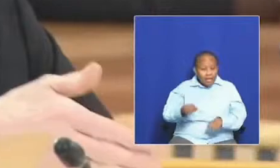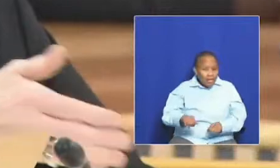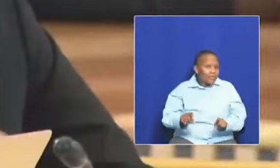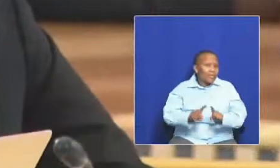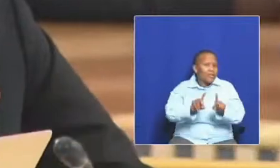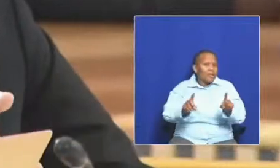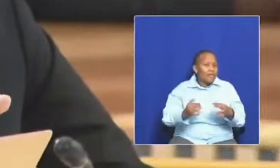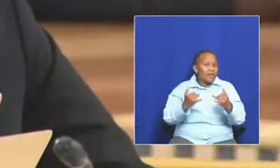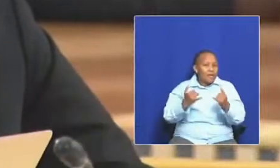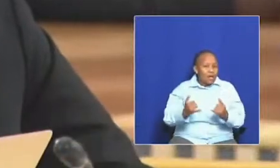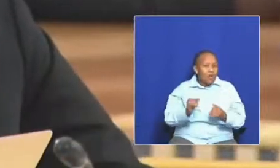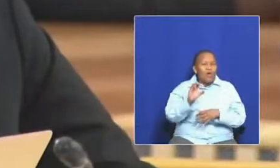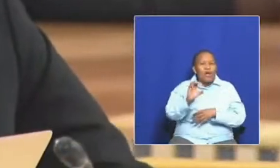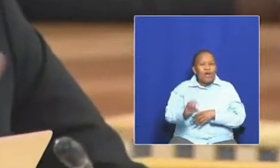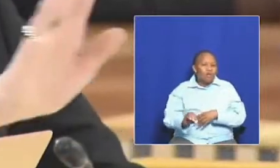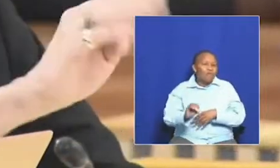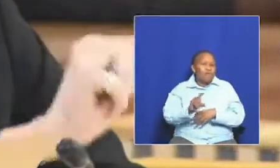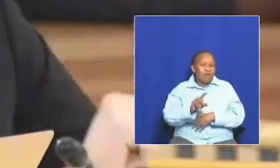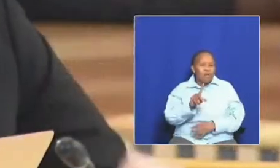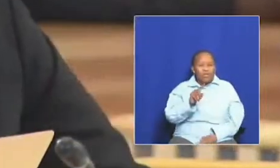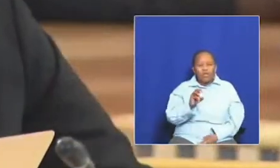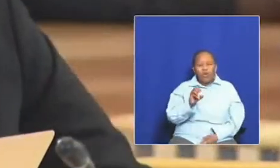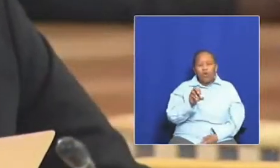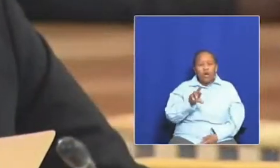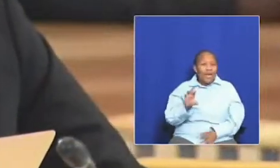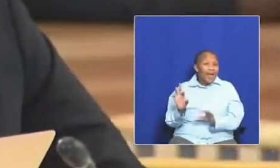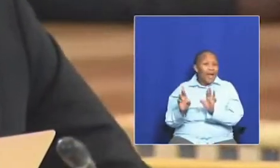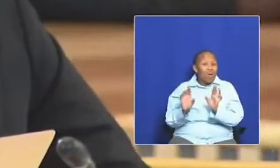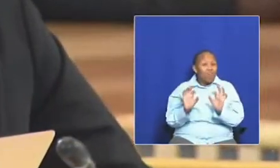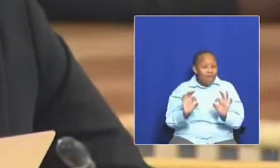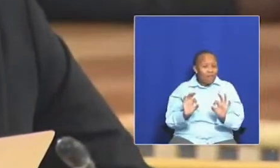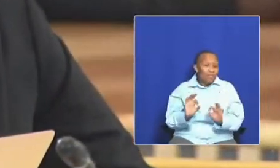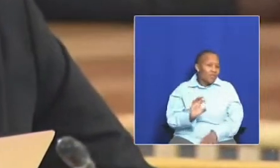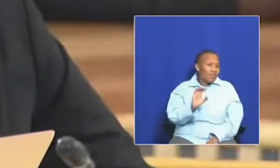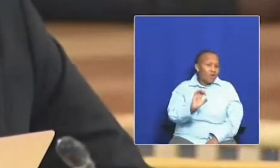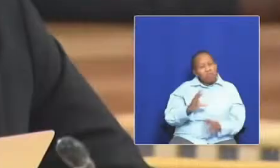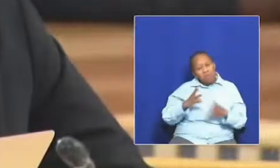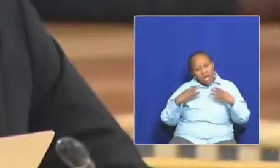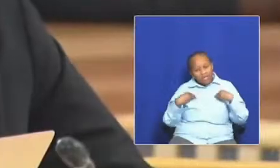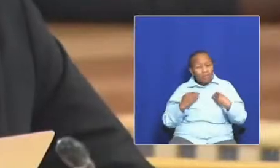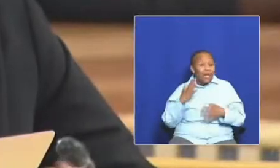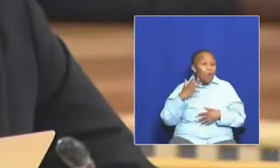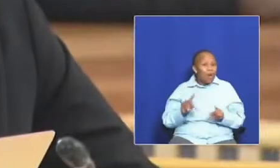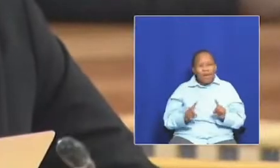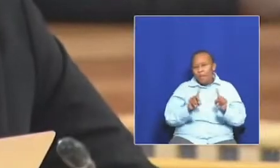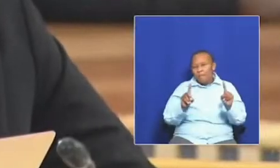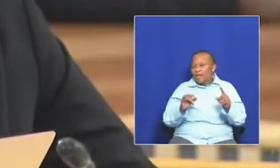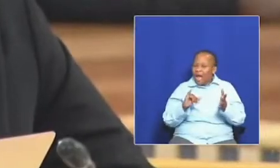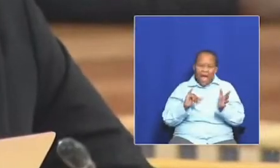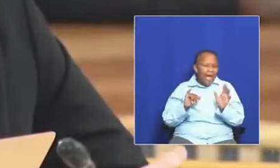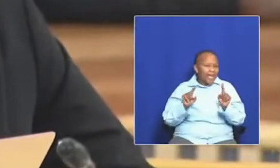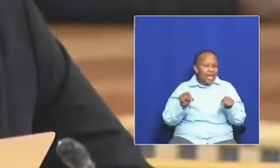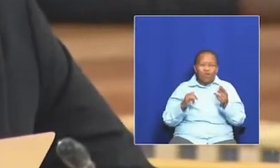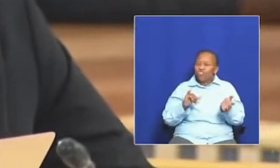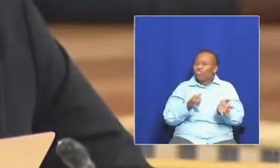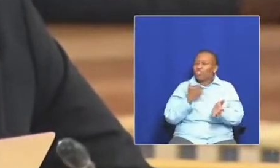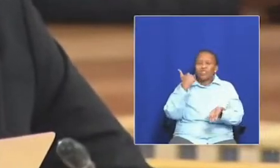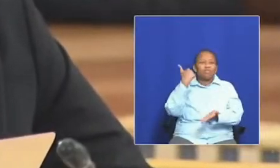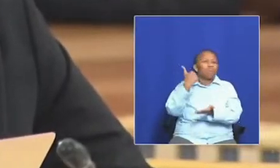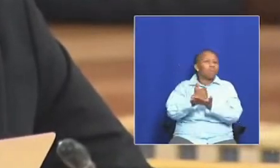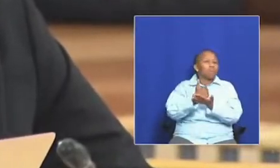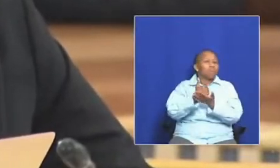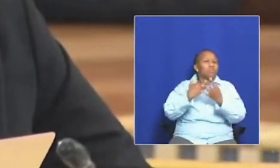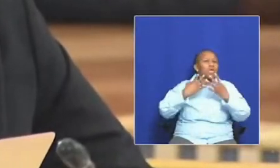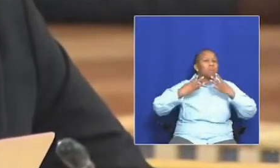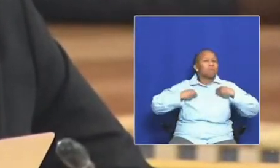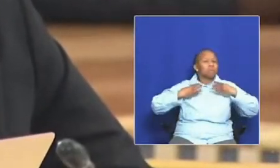relevance to the terms of reference, and she's going to come to it, I will accept it at this point. But I can't just sit and allow questions that I don't see the